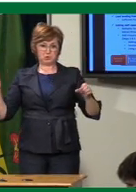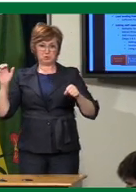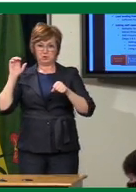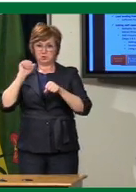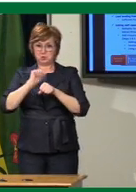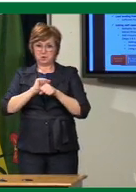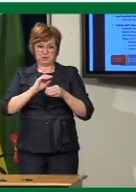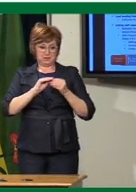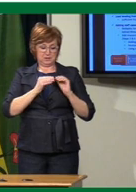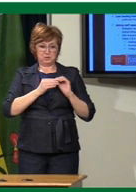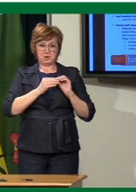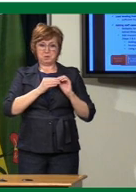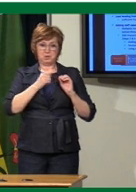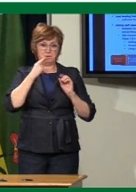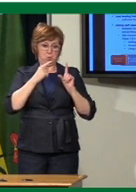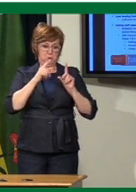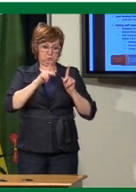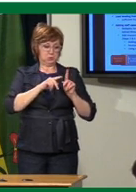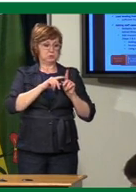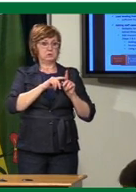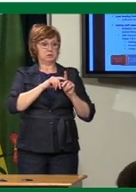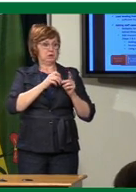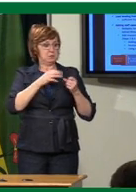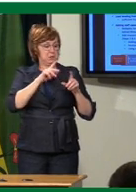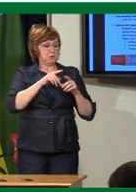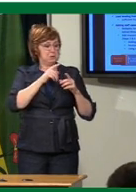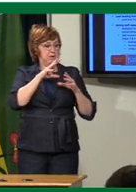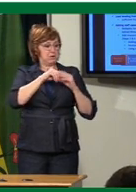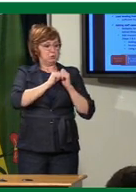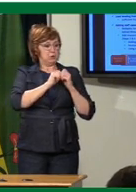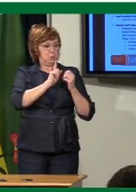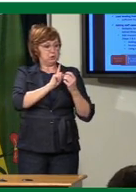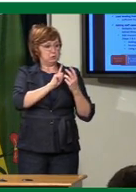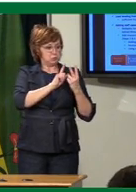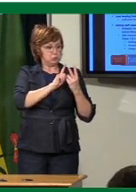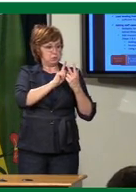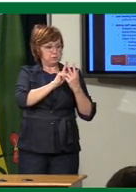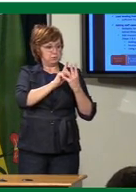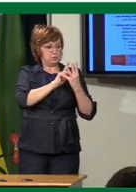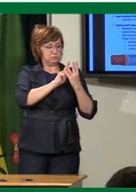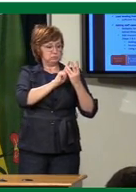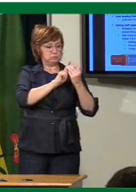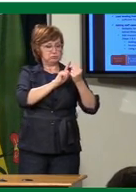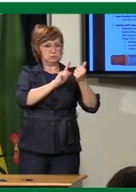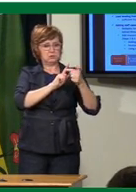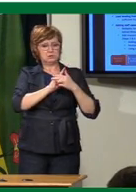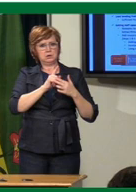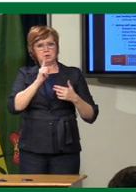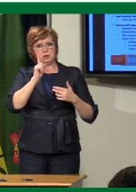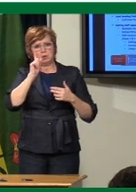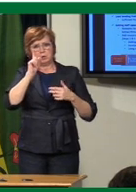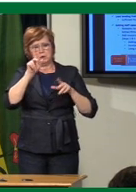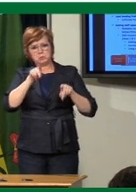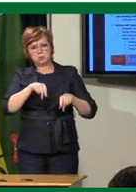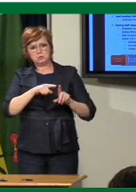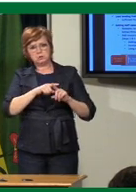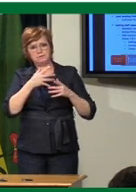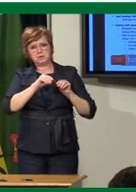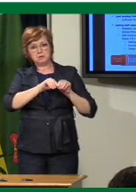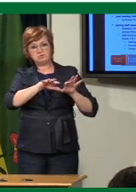exponentially increases. We have had some case investigations that ended up yielding 150 contacts for a single